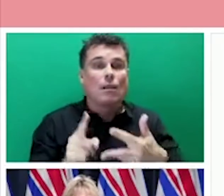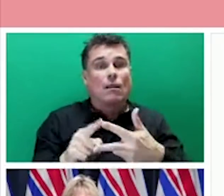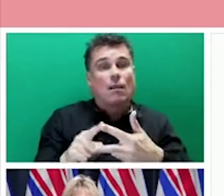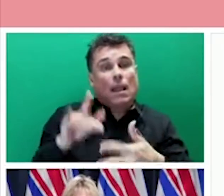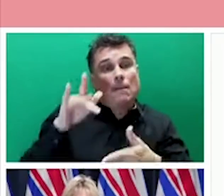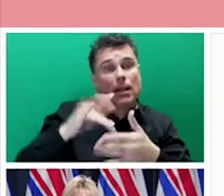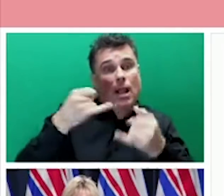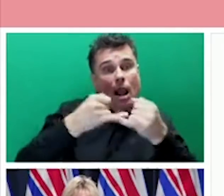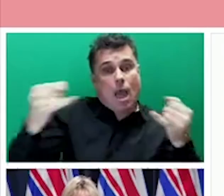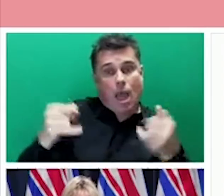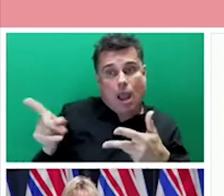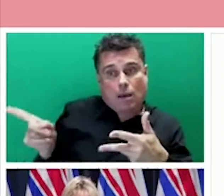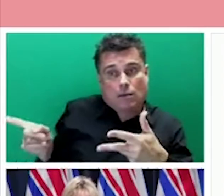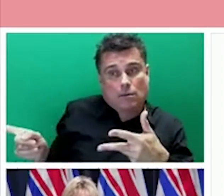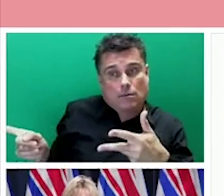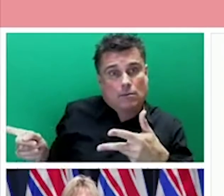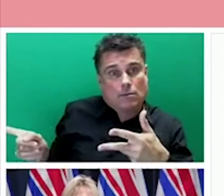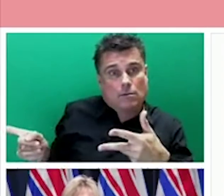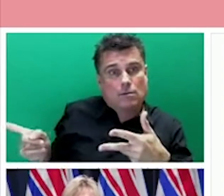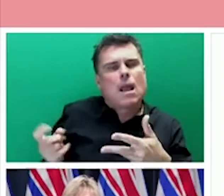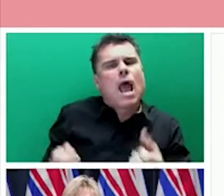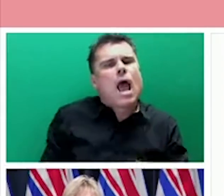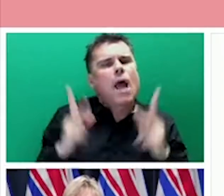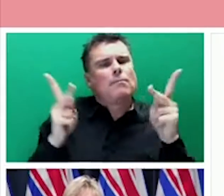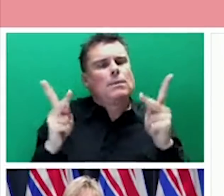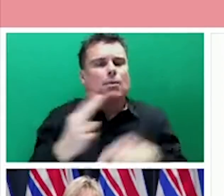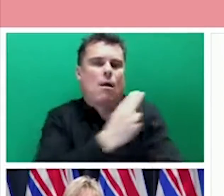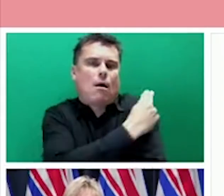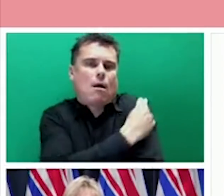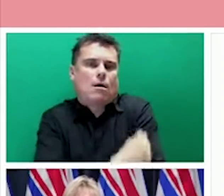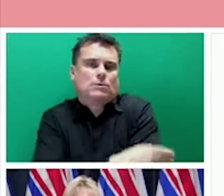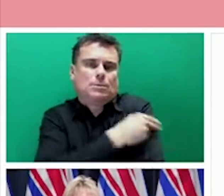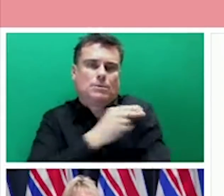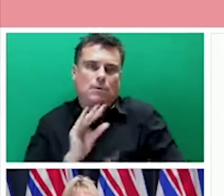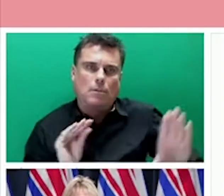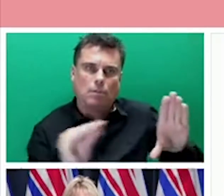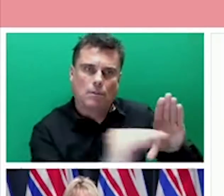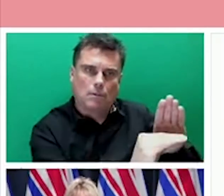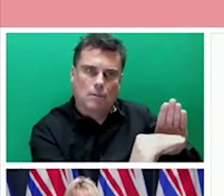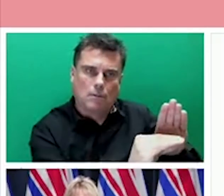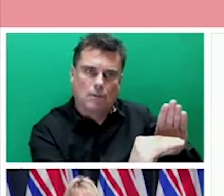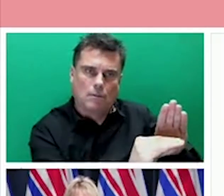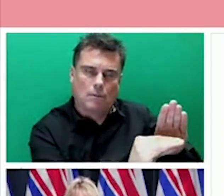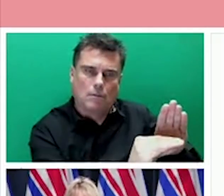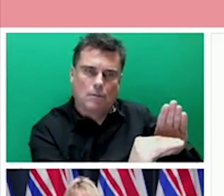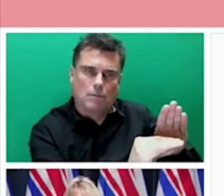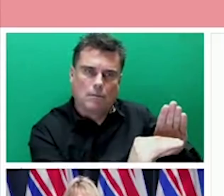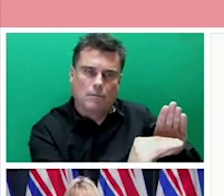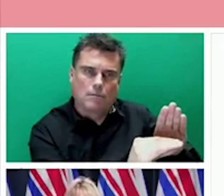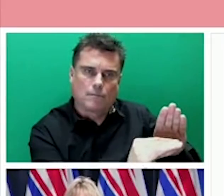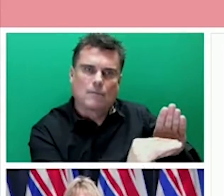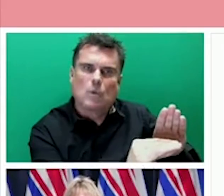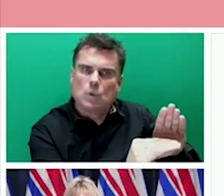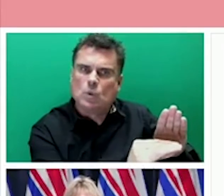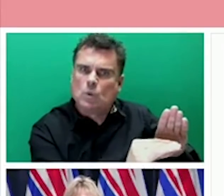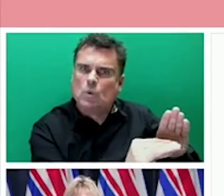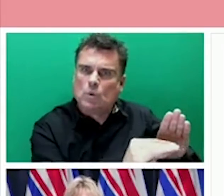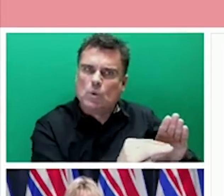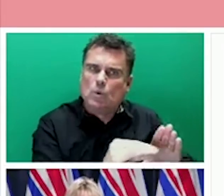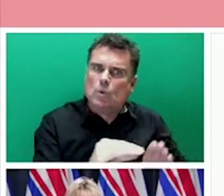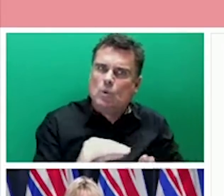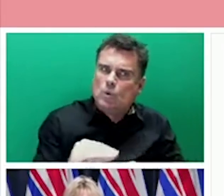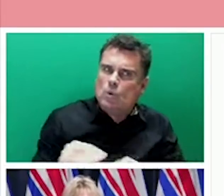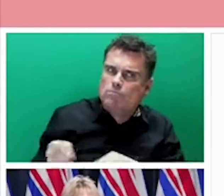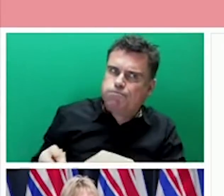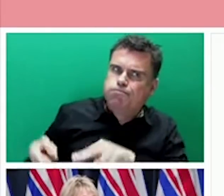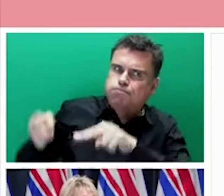know, by several weeks, are now peaking. And we need to continue to take the measures that